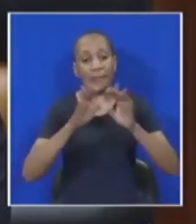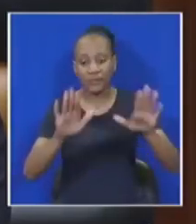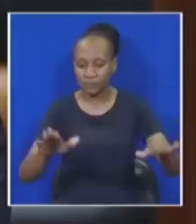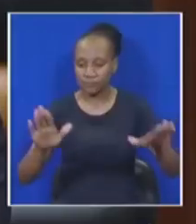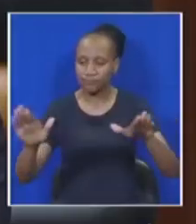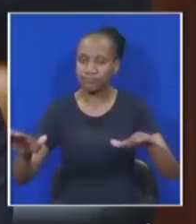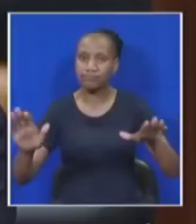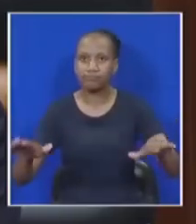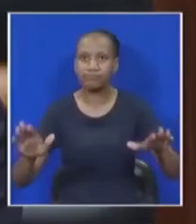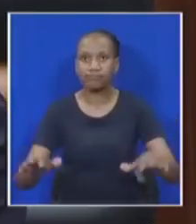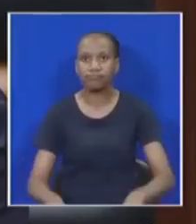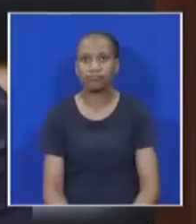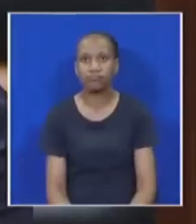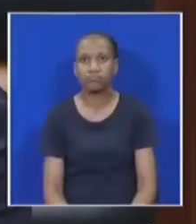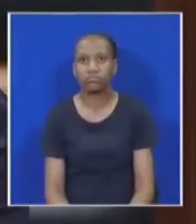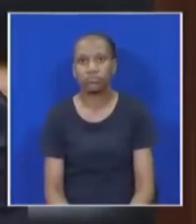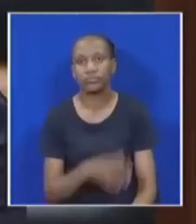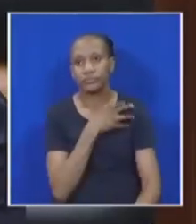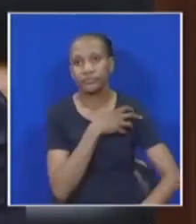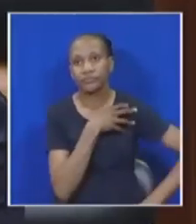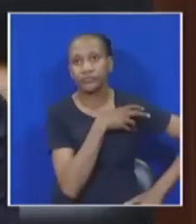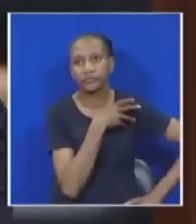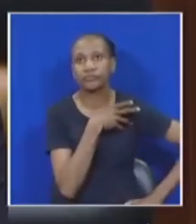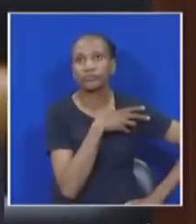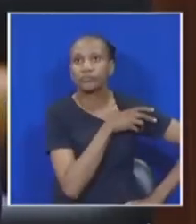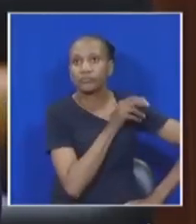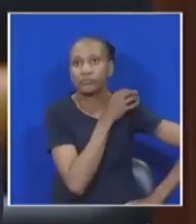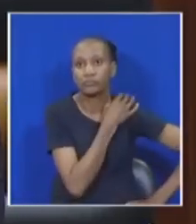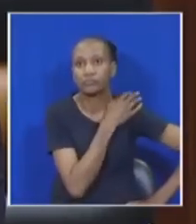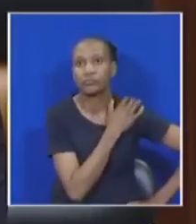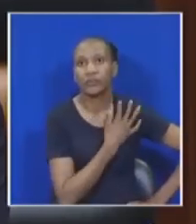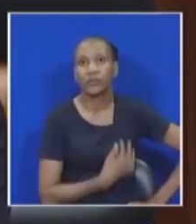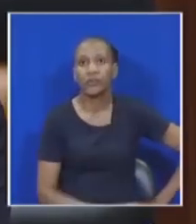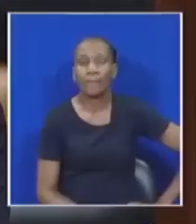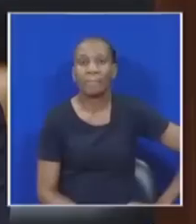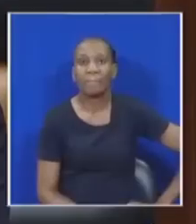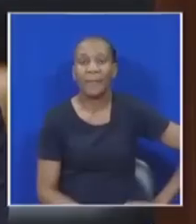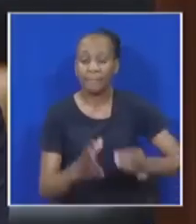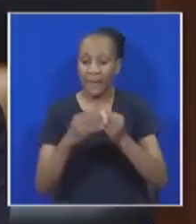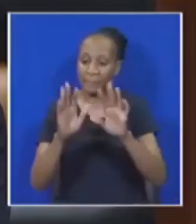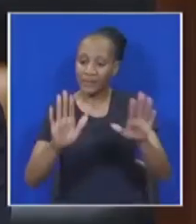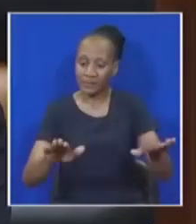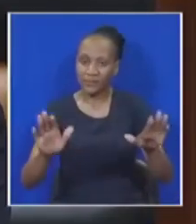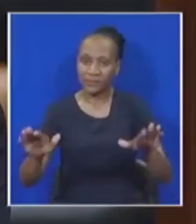to vote for a particular point that he wants himself. Honourable Members,